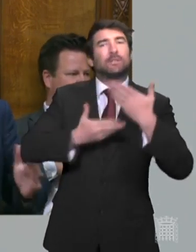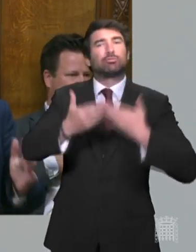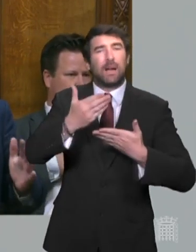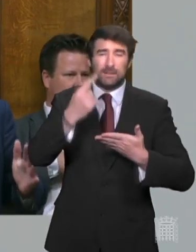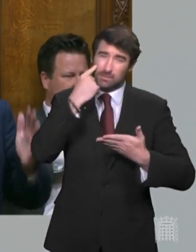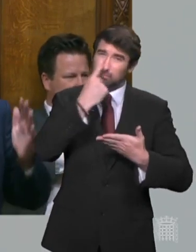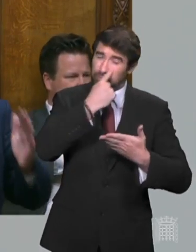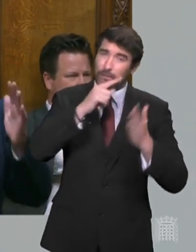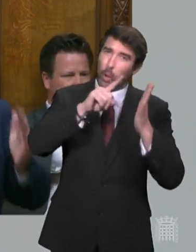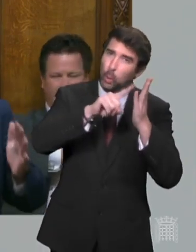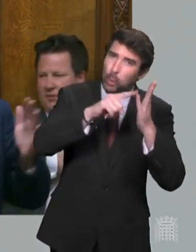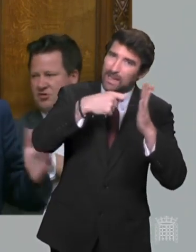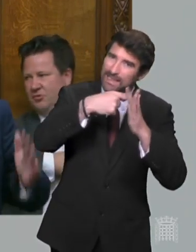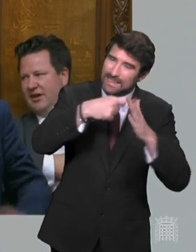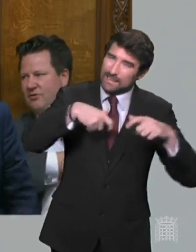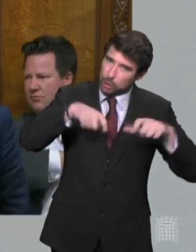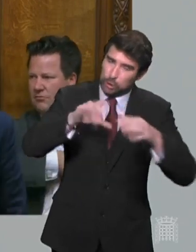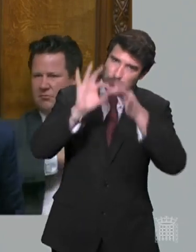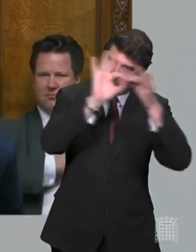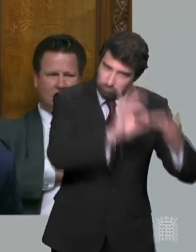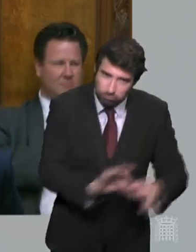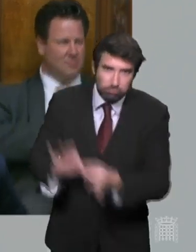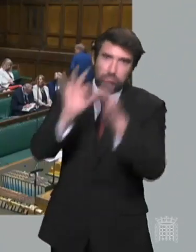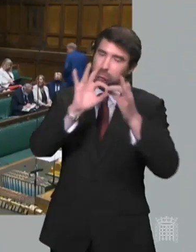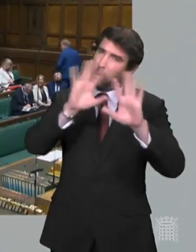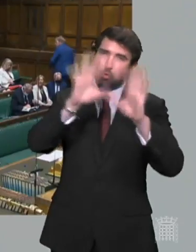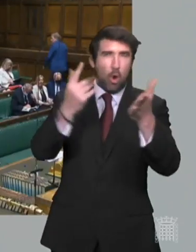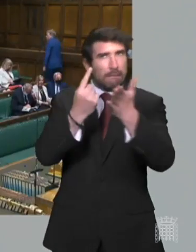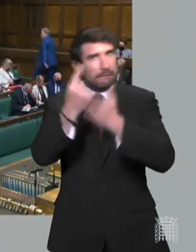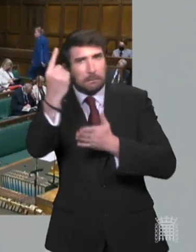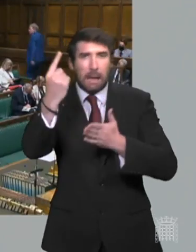for the United Kingdom to be together as one country?